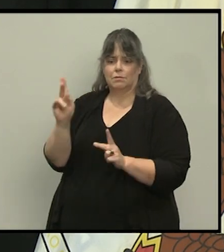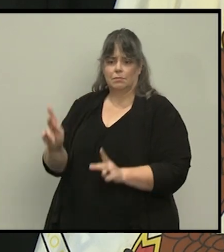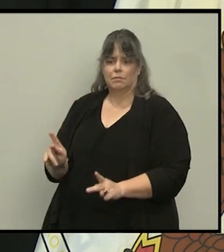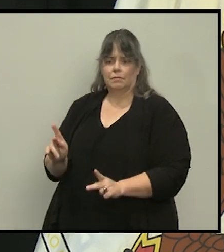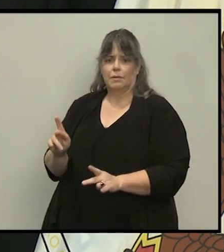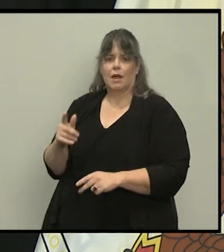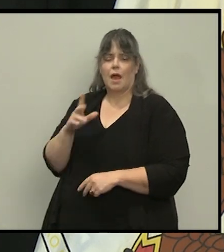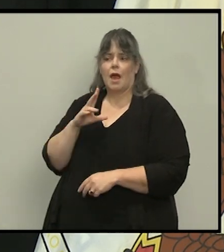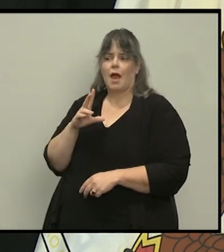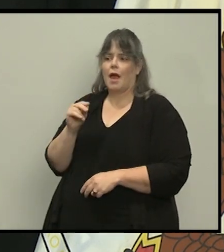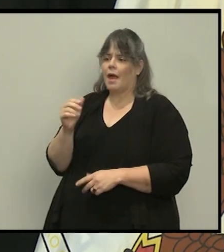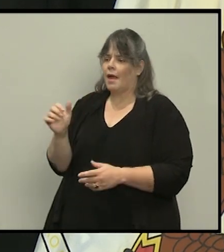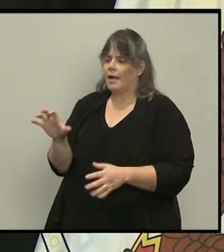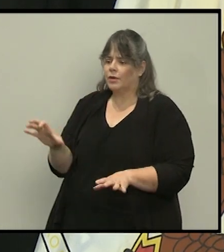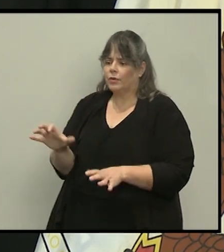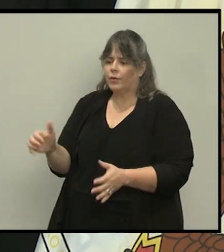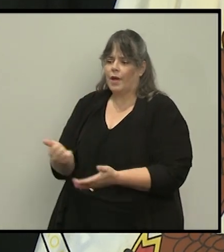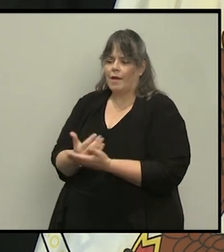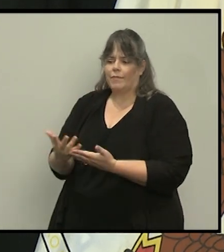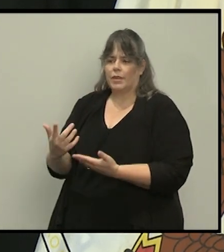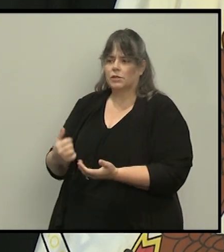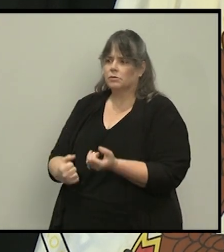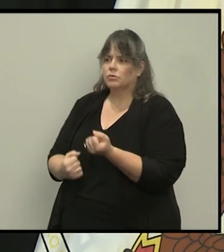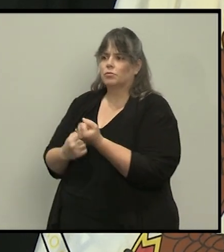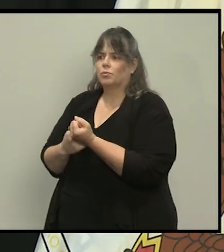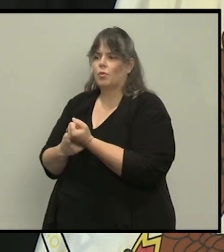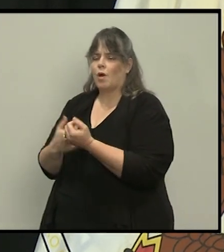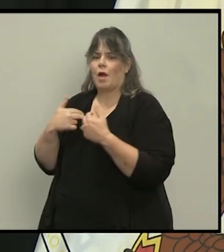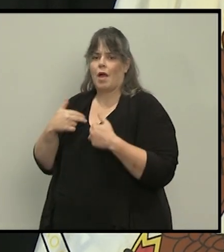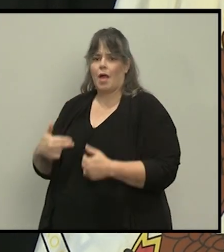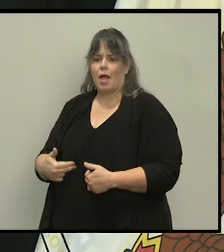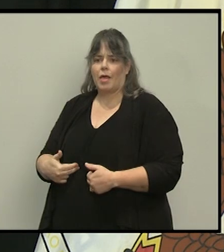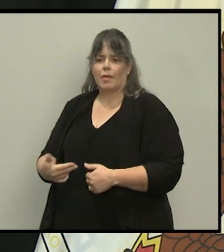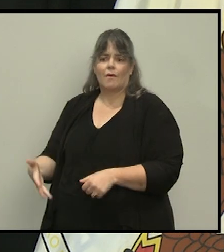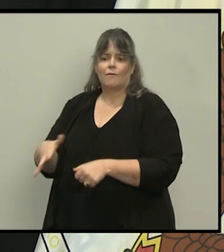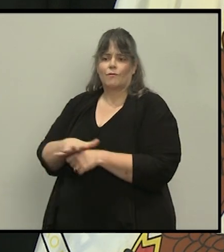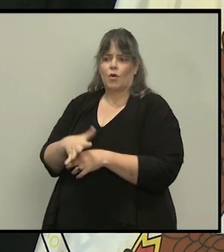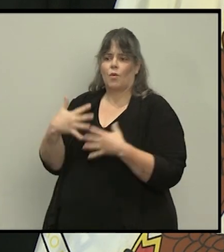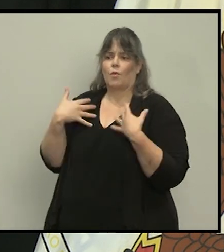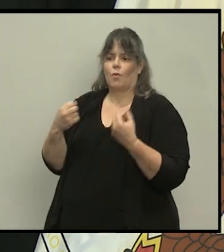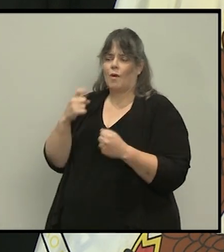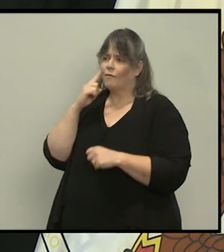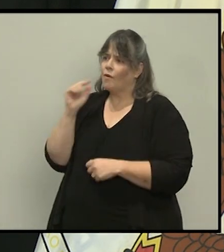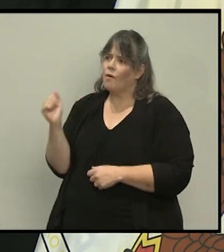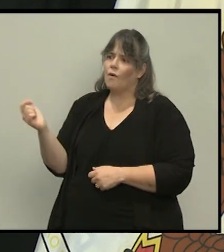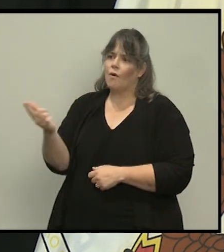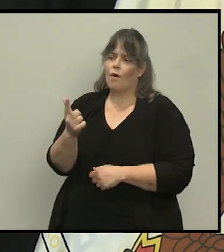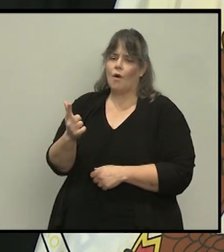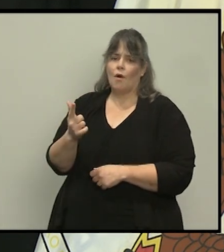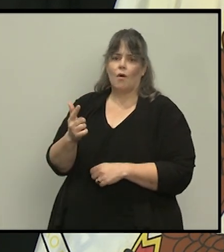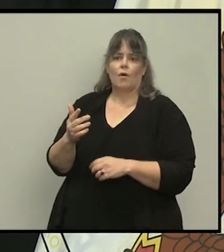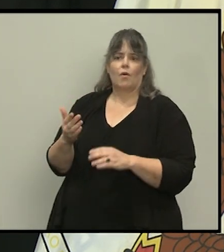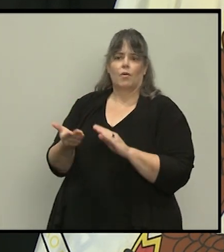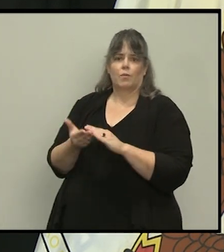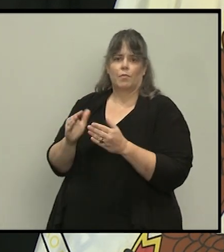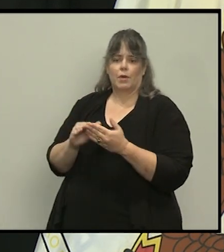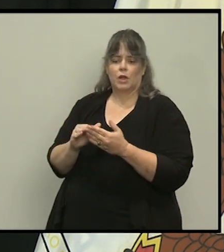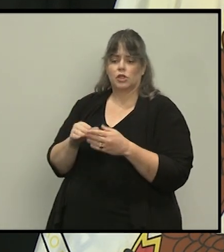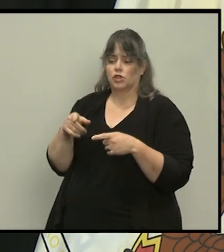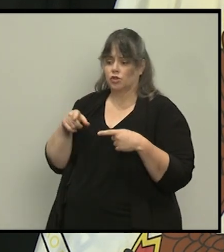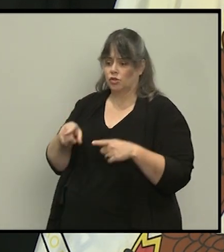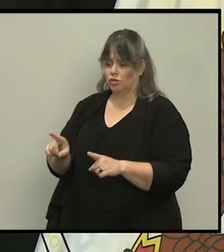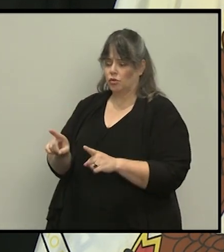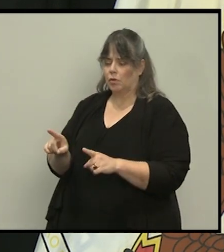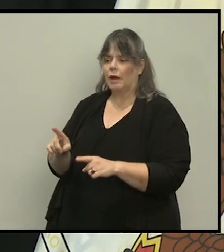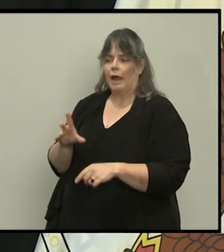we can to support health and full recovery for all communities in our city during and after